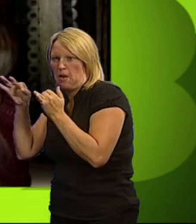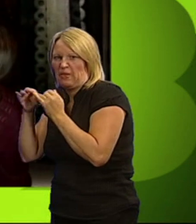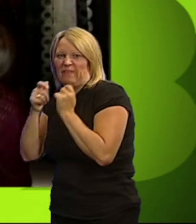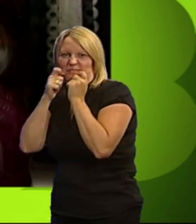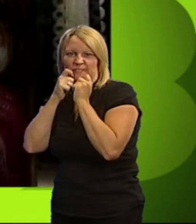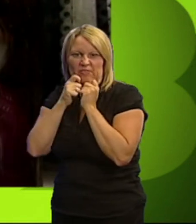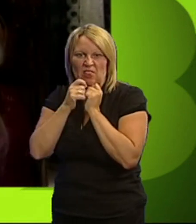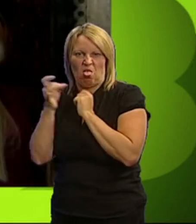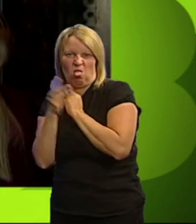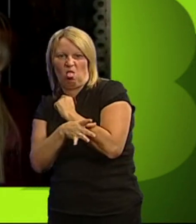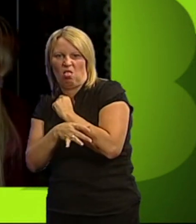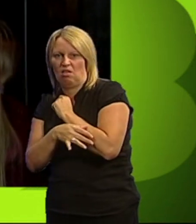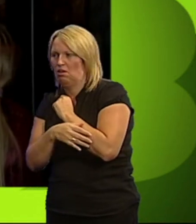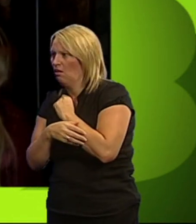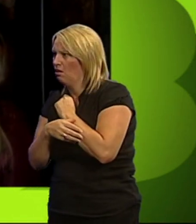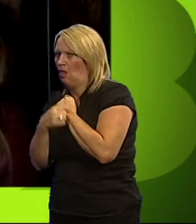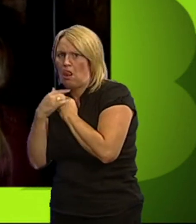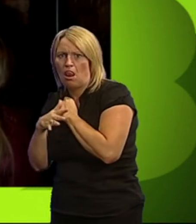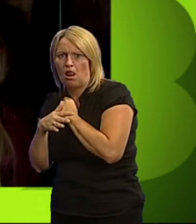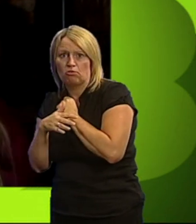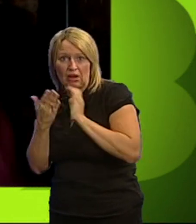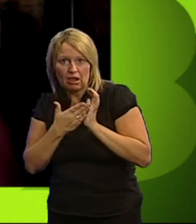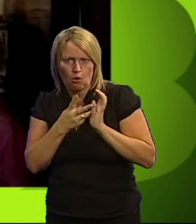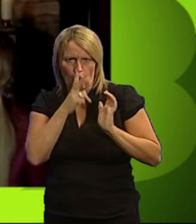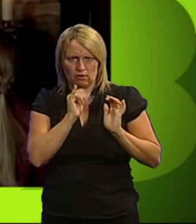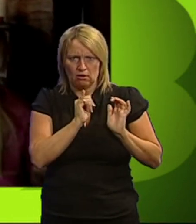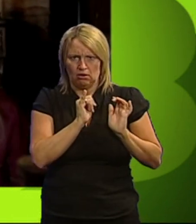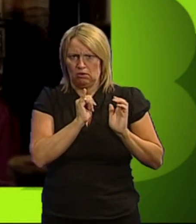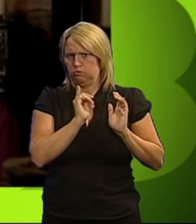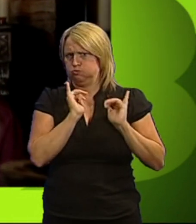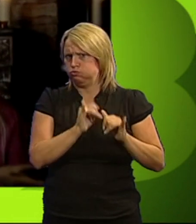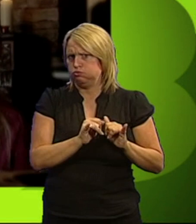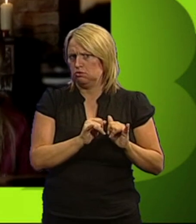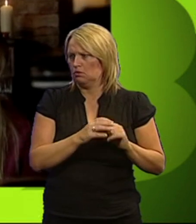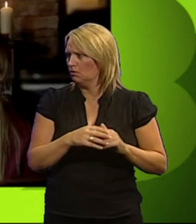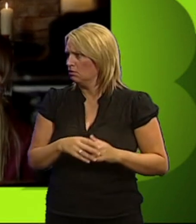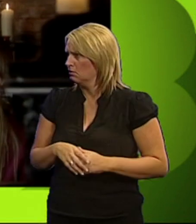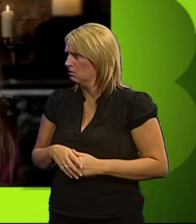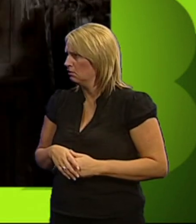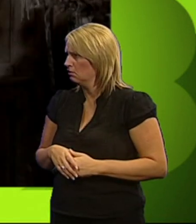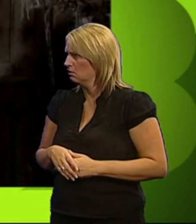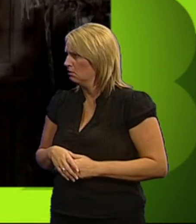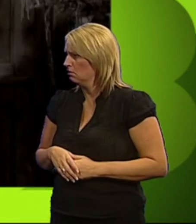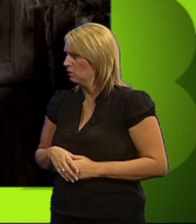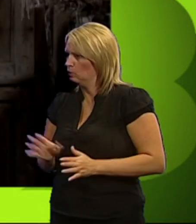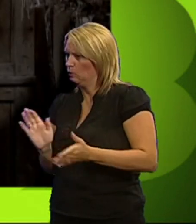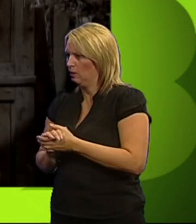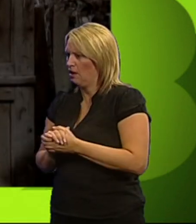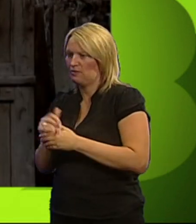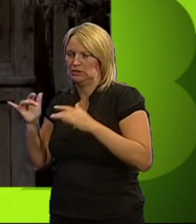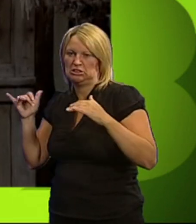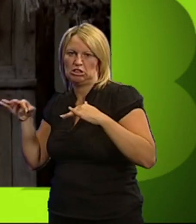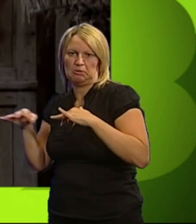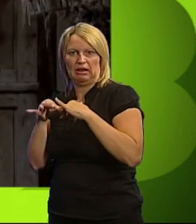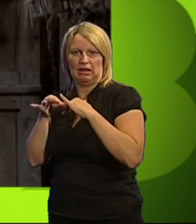the Count and then bump him off. Wow, that's really evil. And wrong, of course. So, after